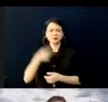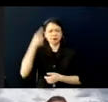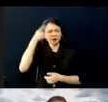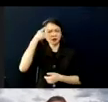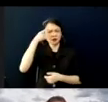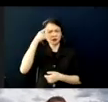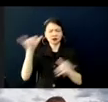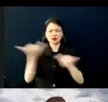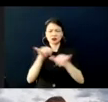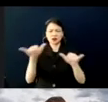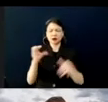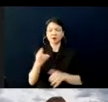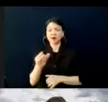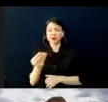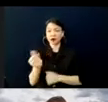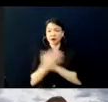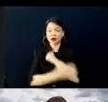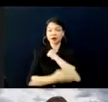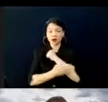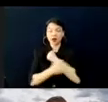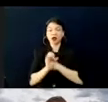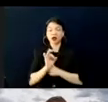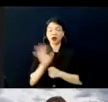So the answer in the,